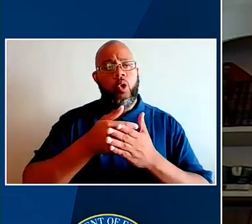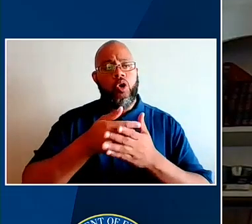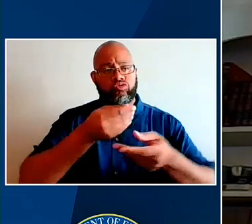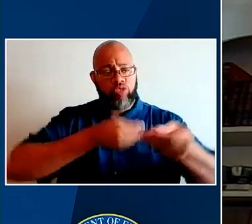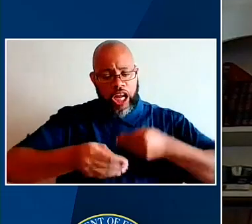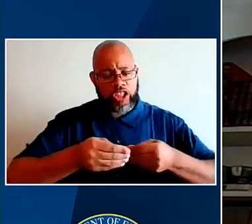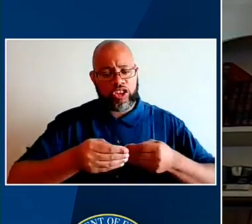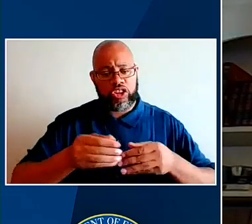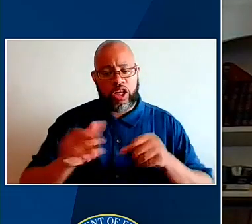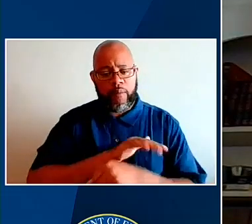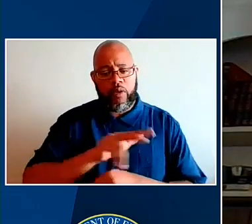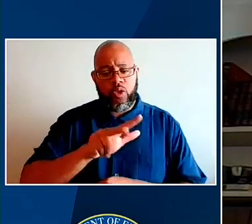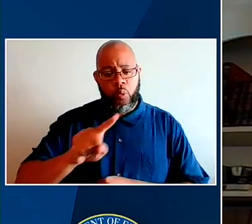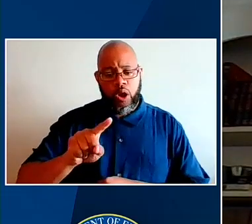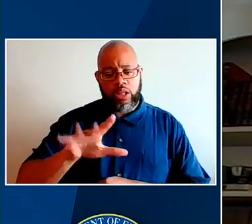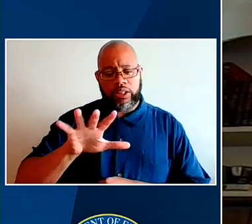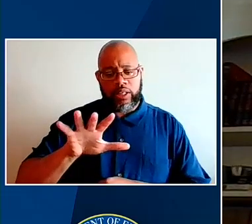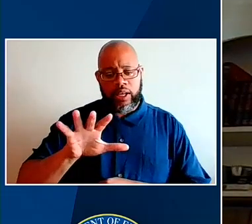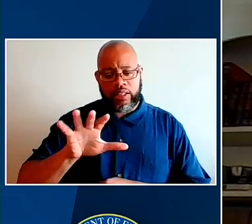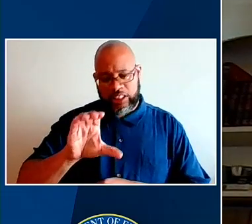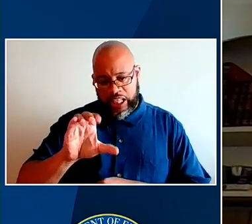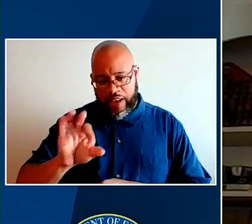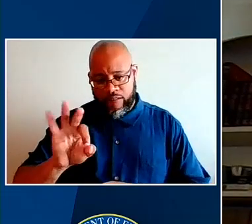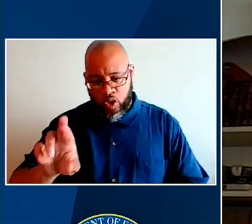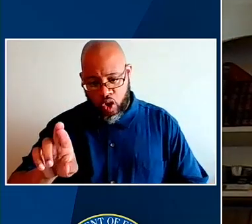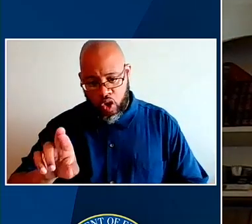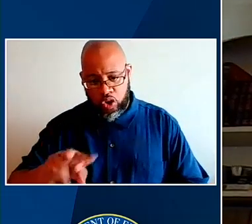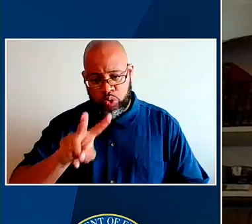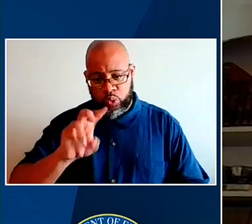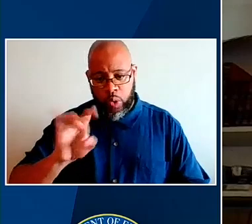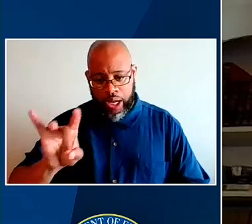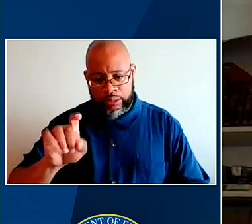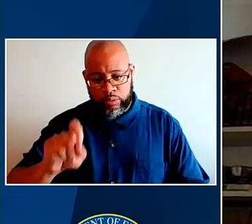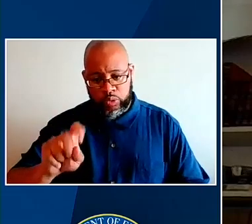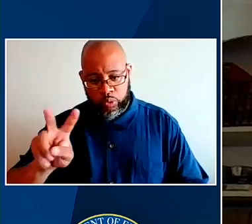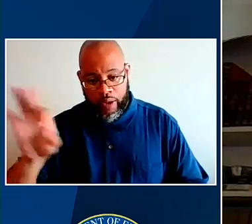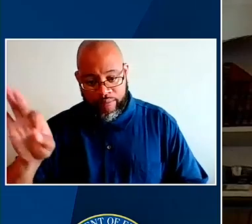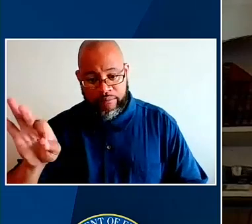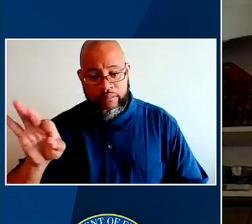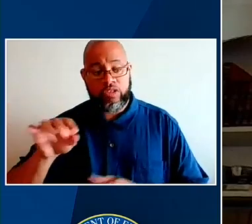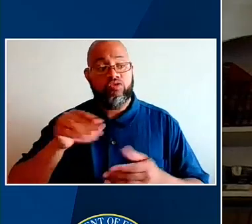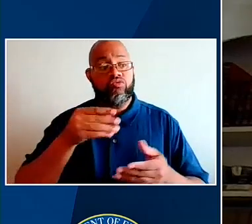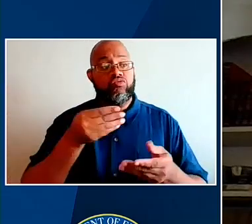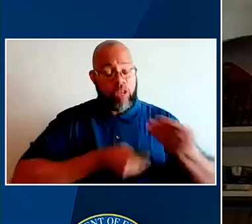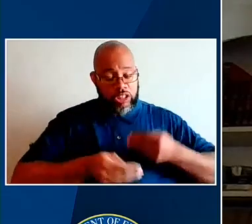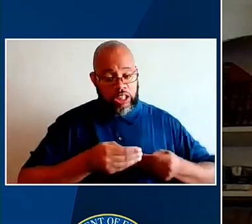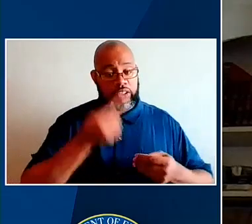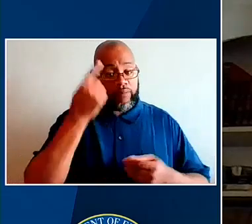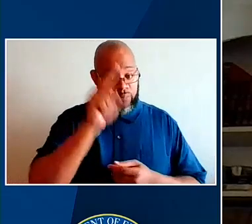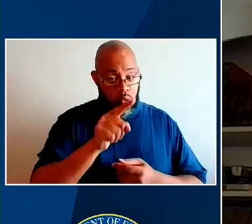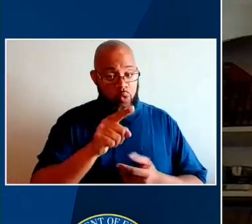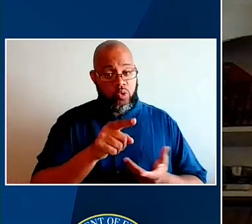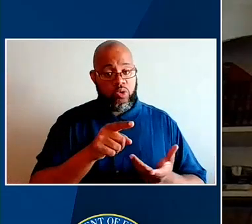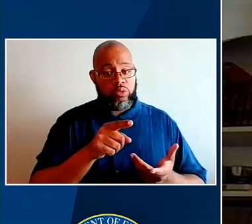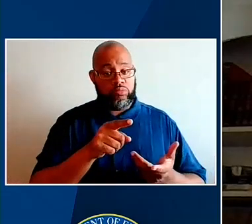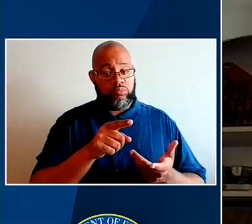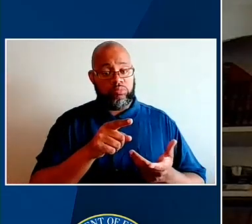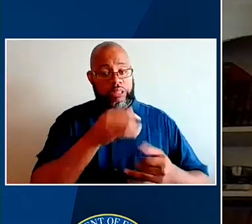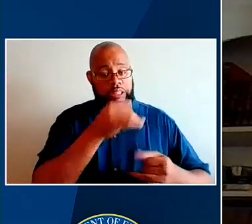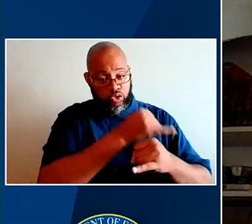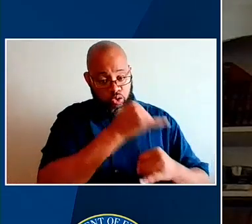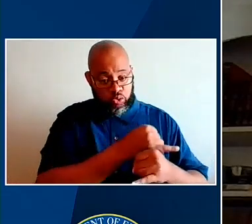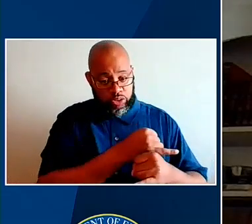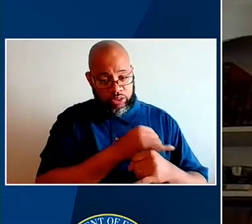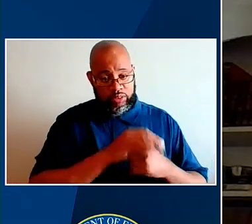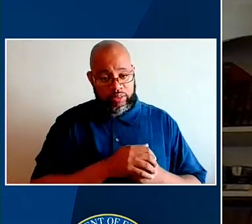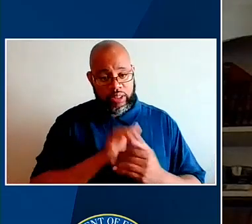CFR 208.2F for purposes of transactions initiated by or on behalf of institutions. The